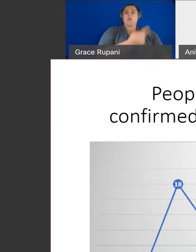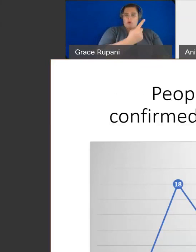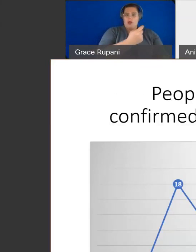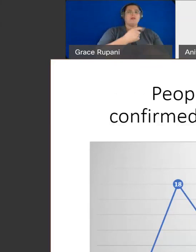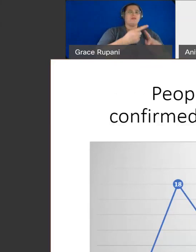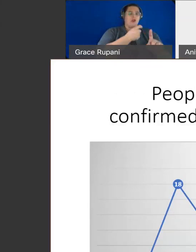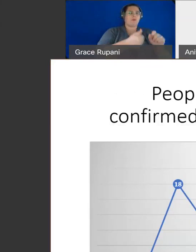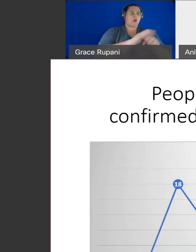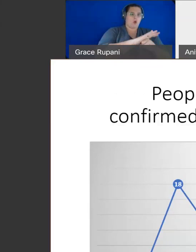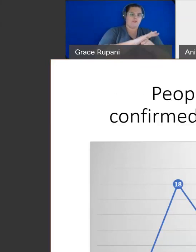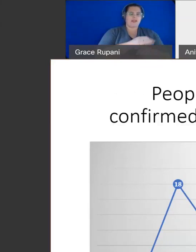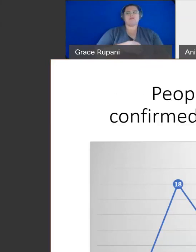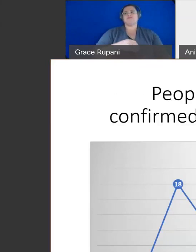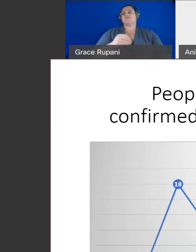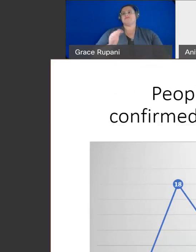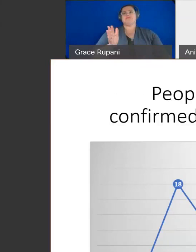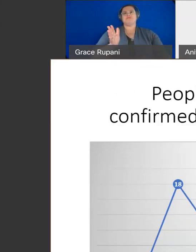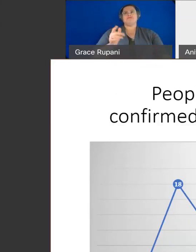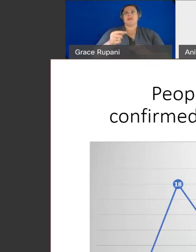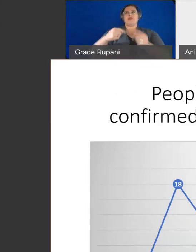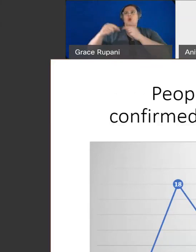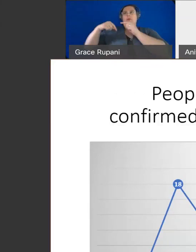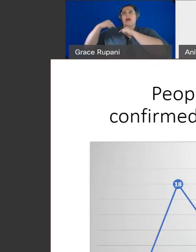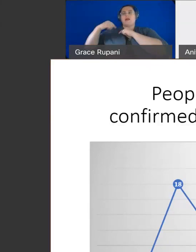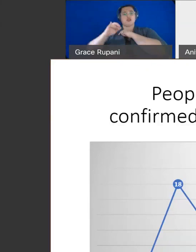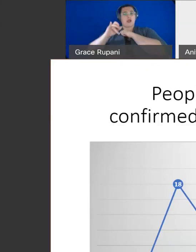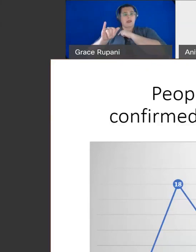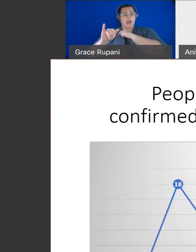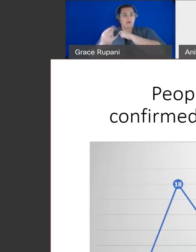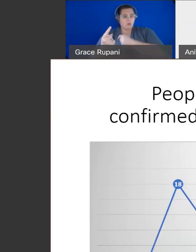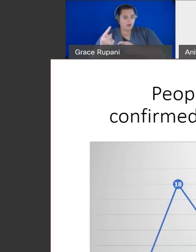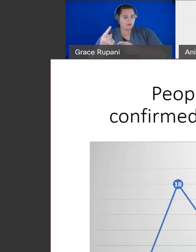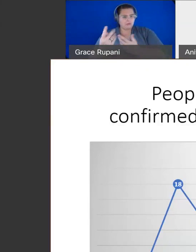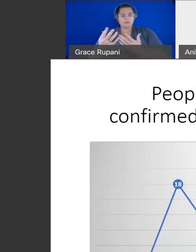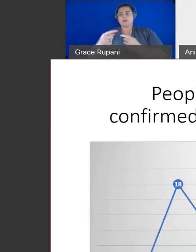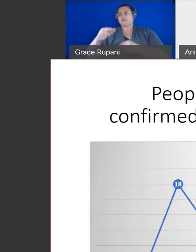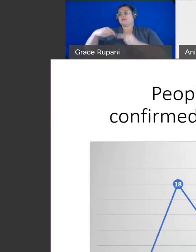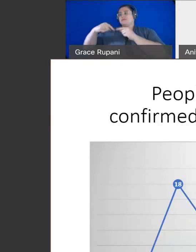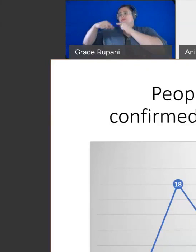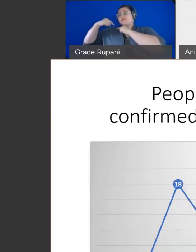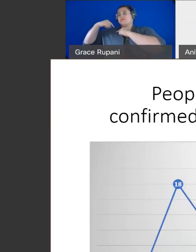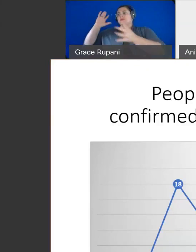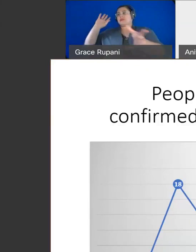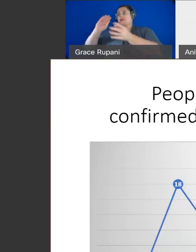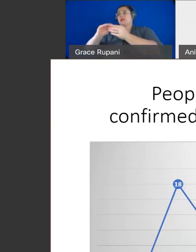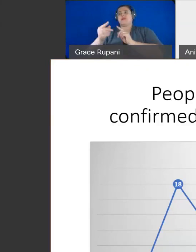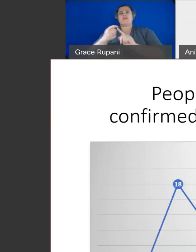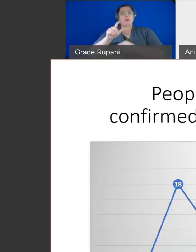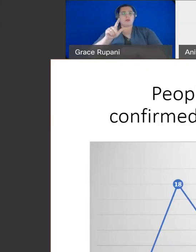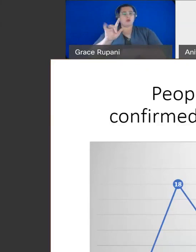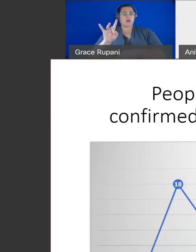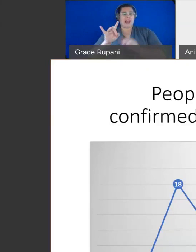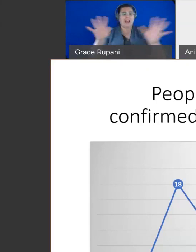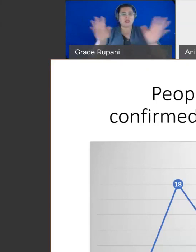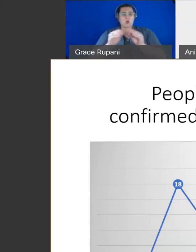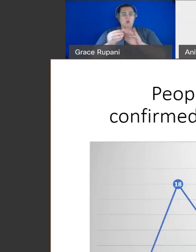that, of the 28 deaths that we either know or presume are COVID related,